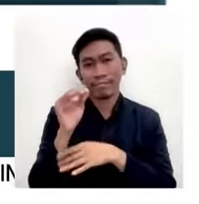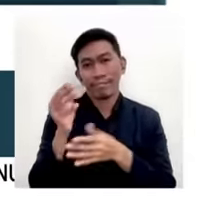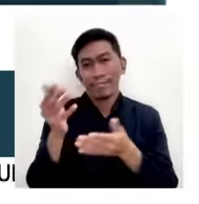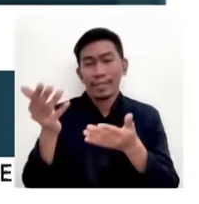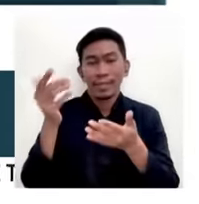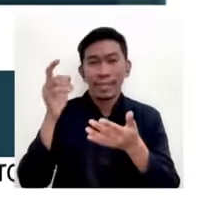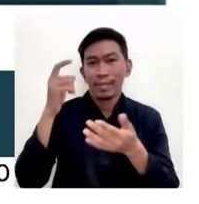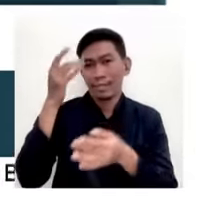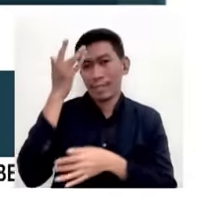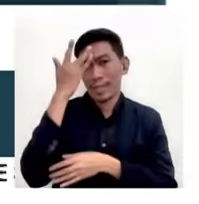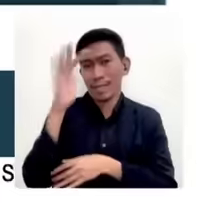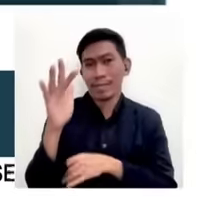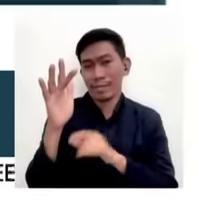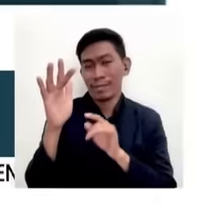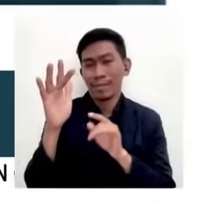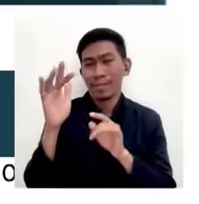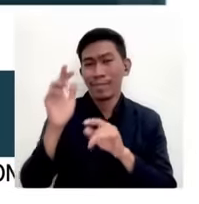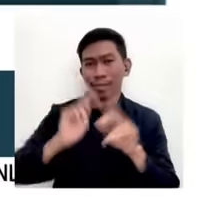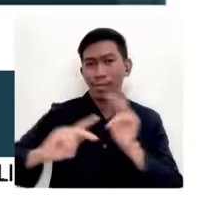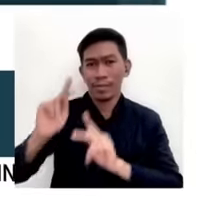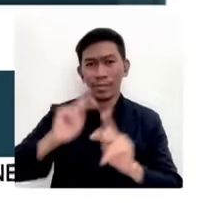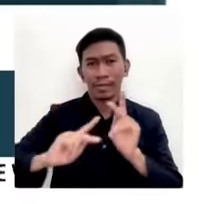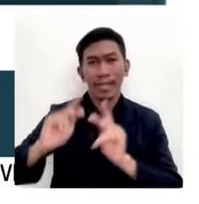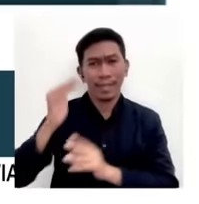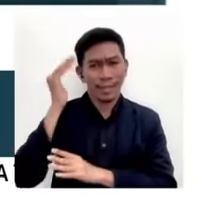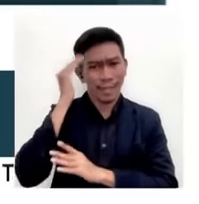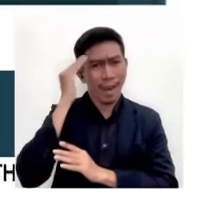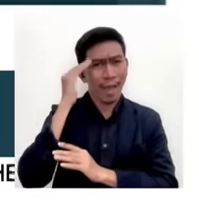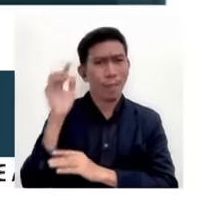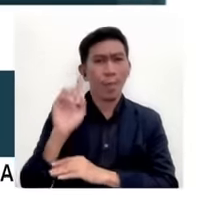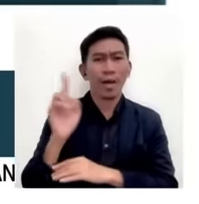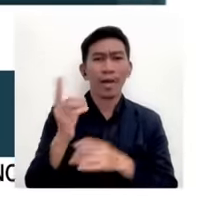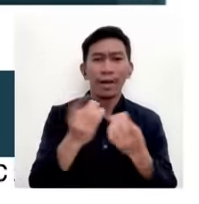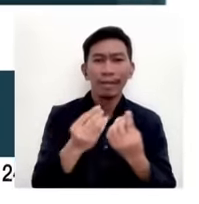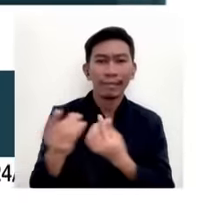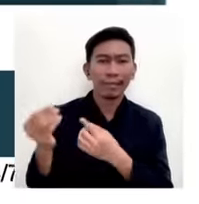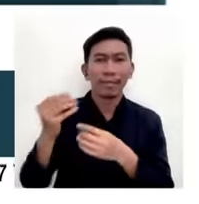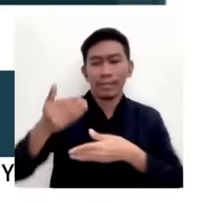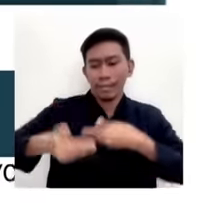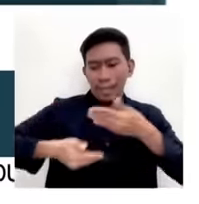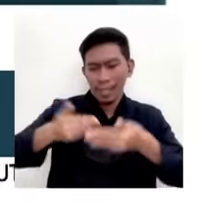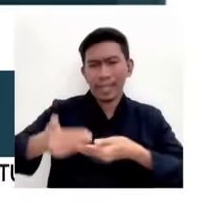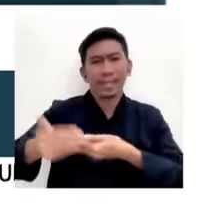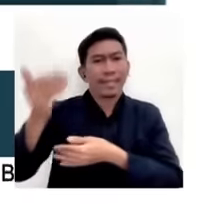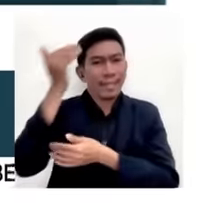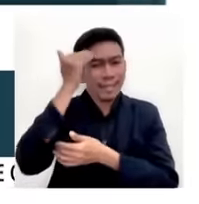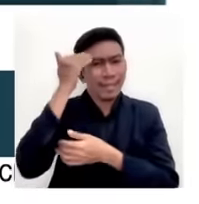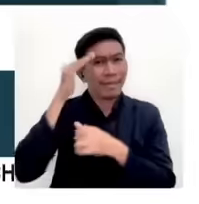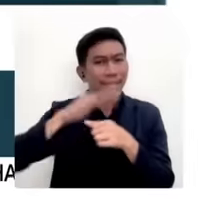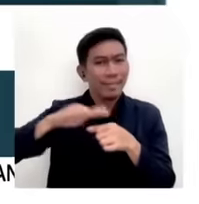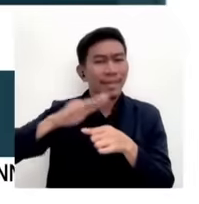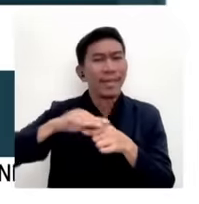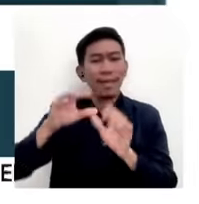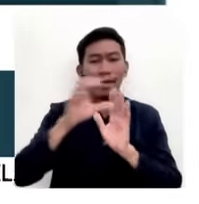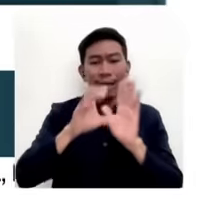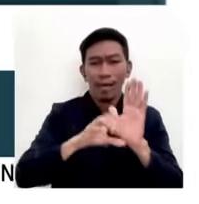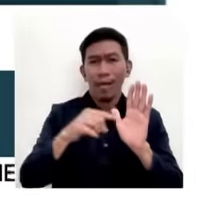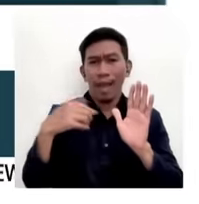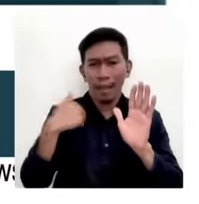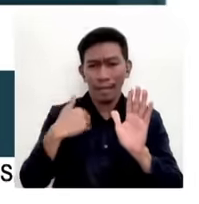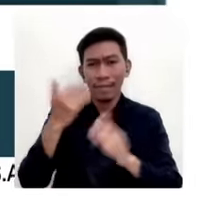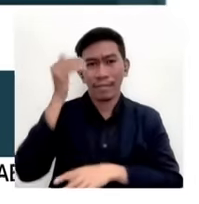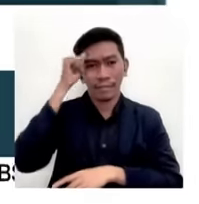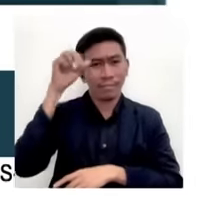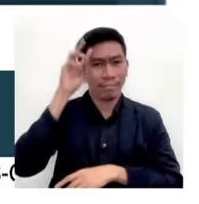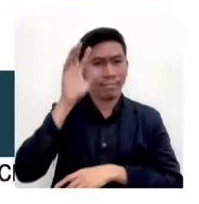mature and intelligent people na alam din nila yung ginagawa nila, alam din nila yung mga proseso na nakasaad sa ligang batas. And